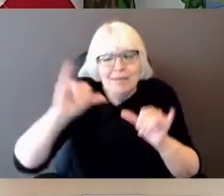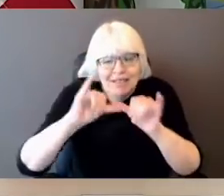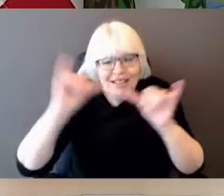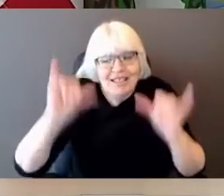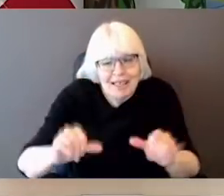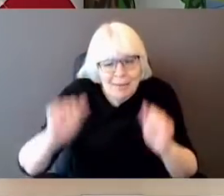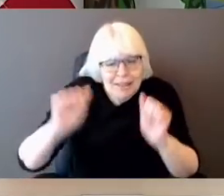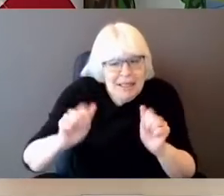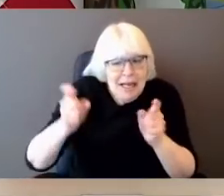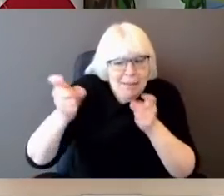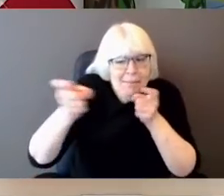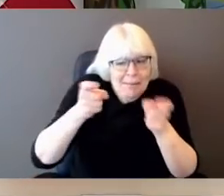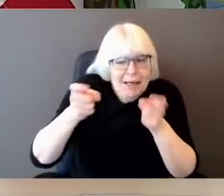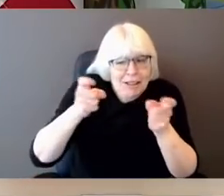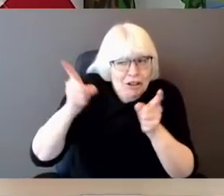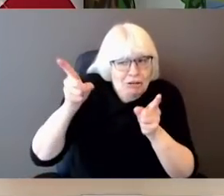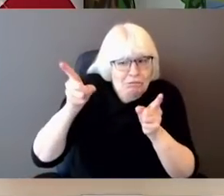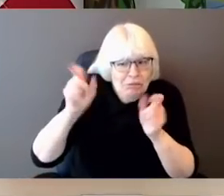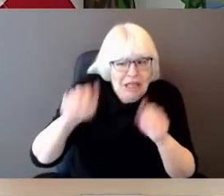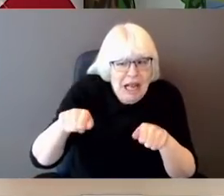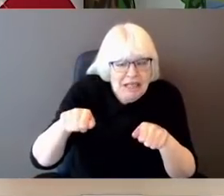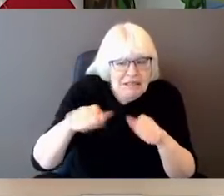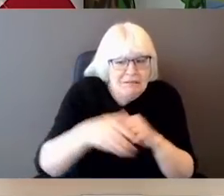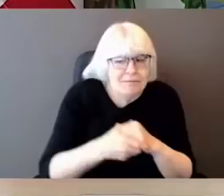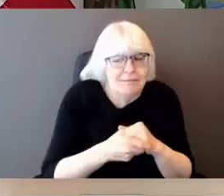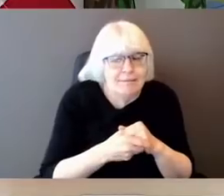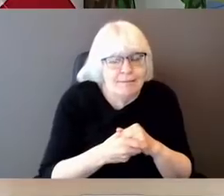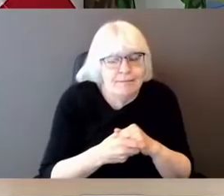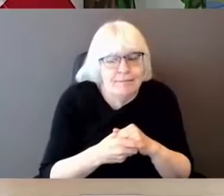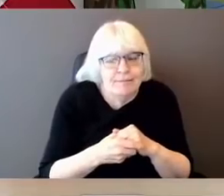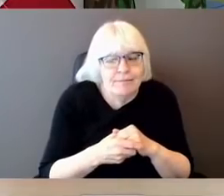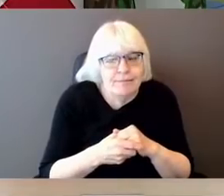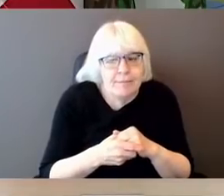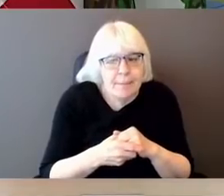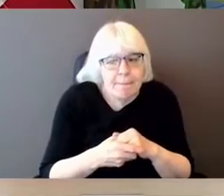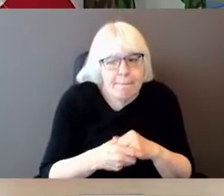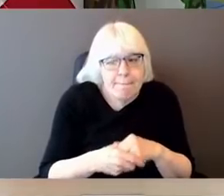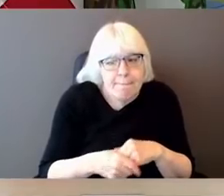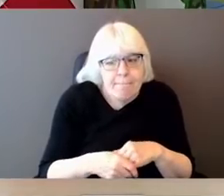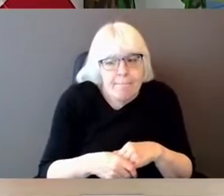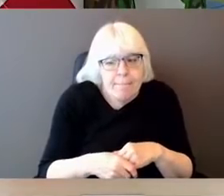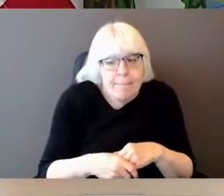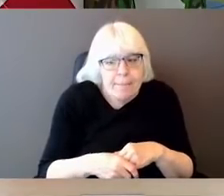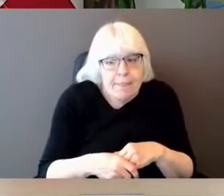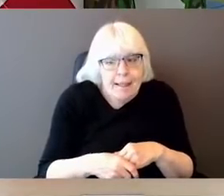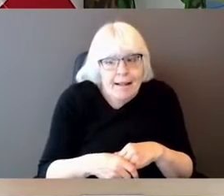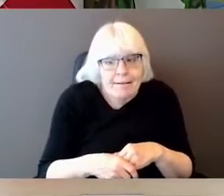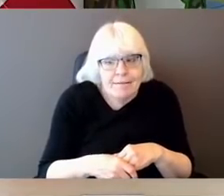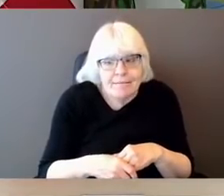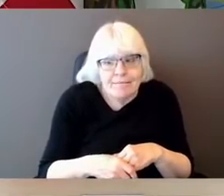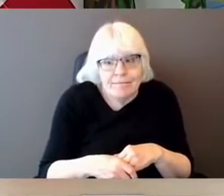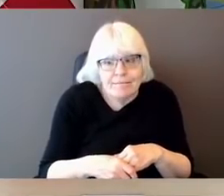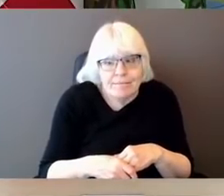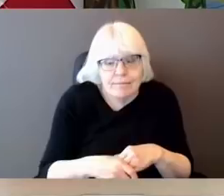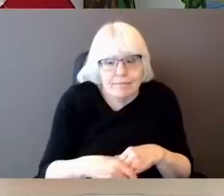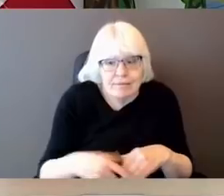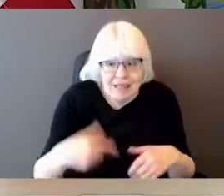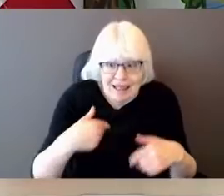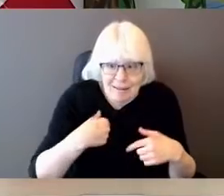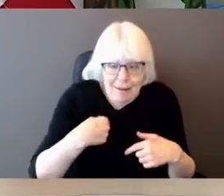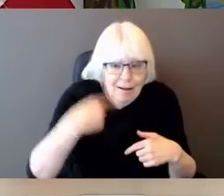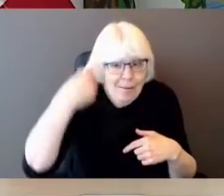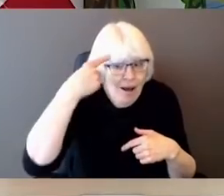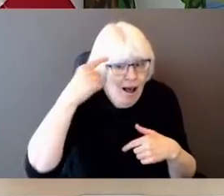place. I think what has also happened over the last month has been we have more people